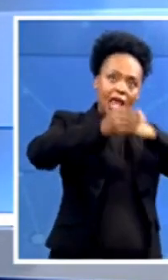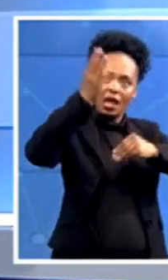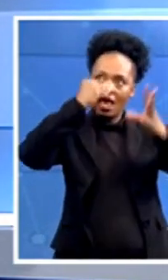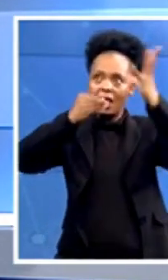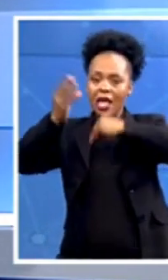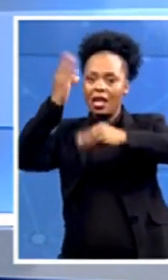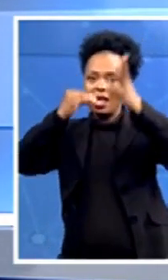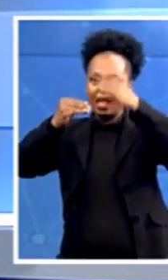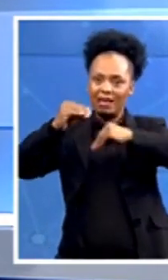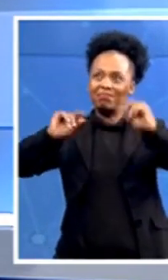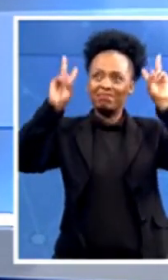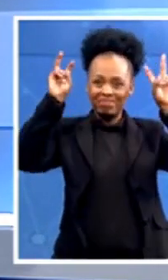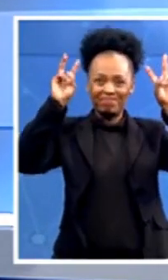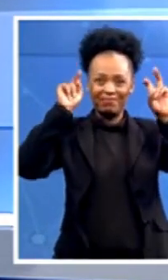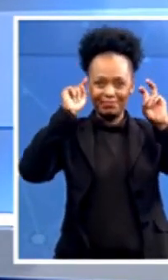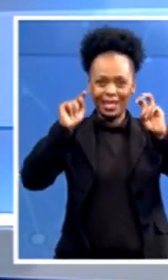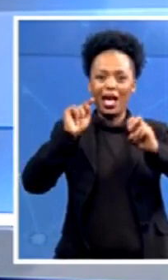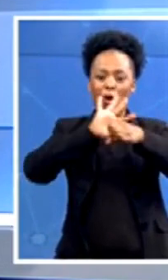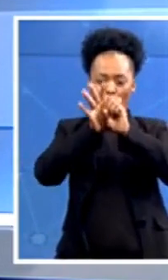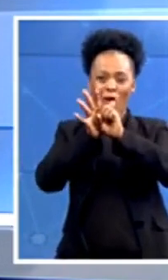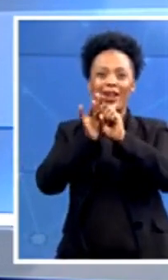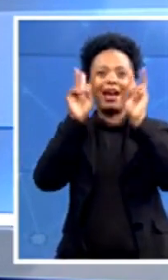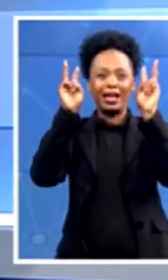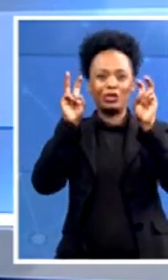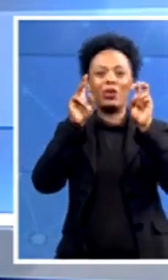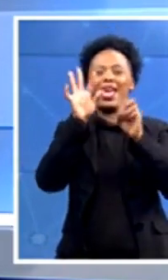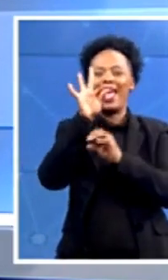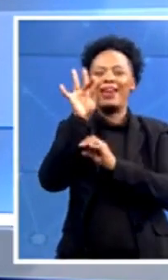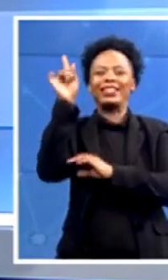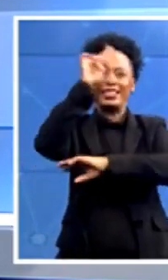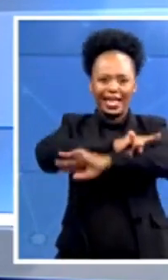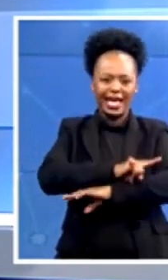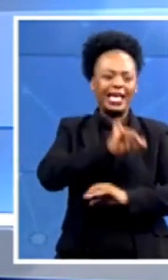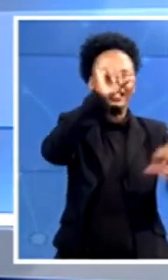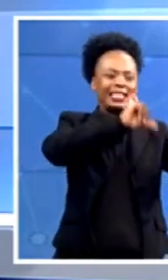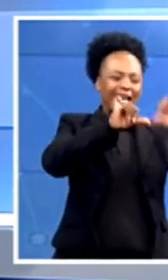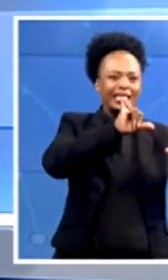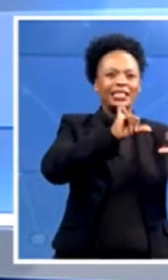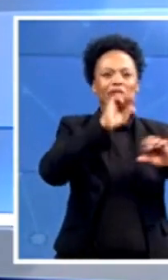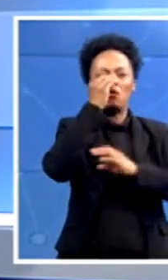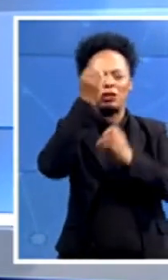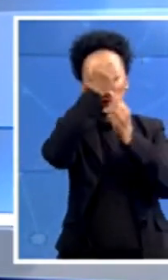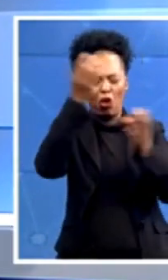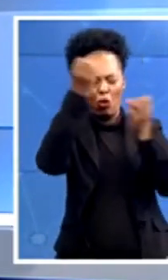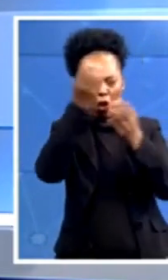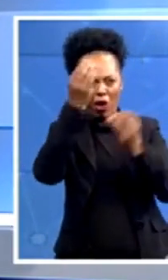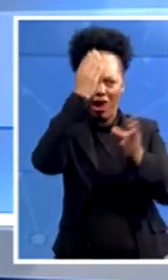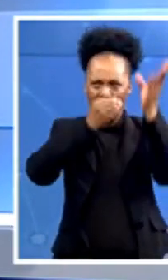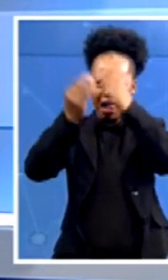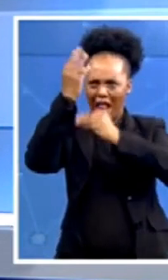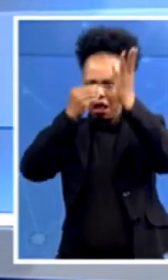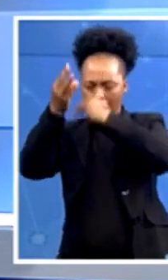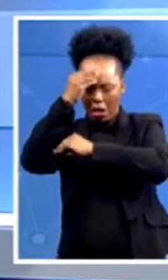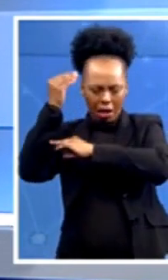of COVID-19 every day. So scientists are coming here. We also got a story with regards to this pill that Merck has developed and saying that